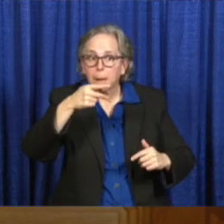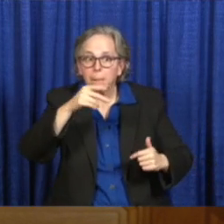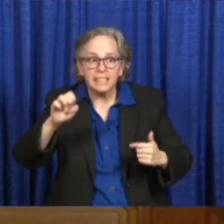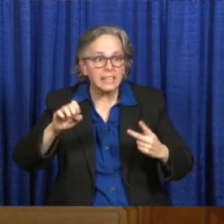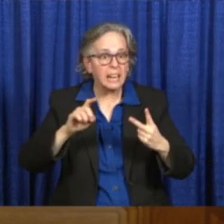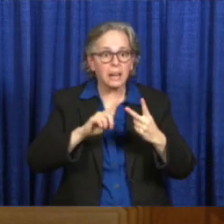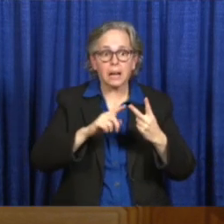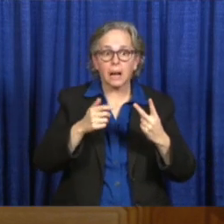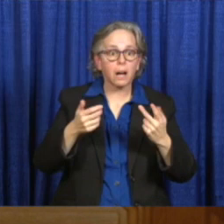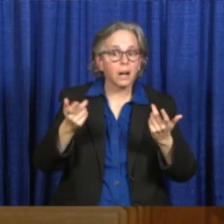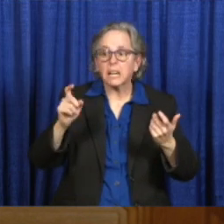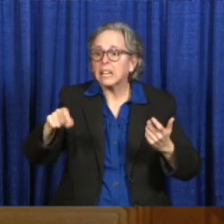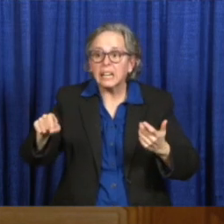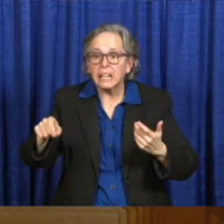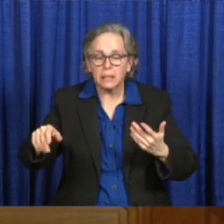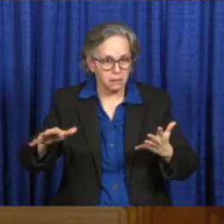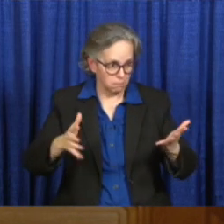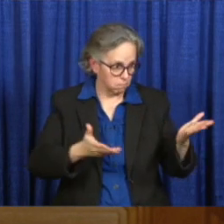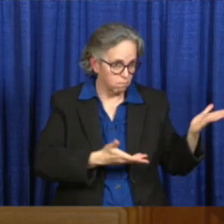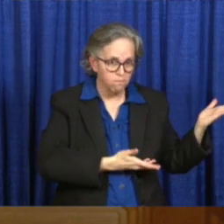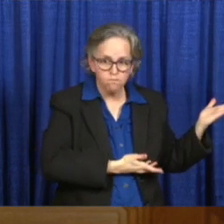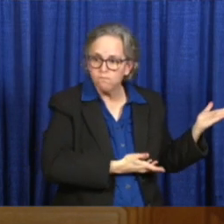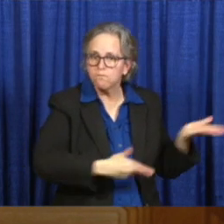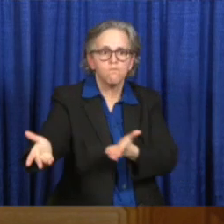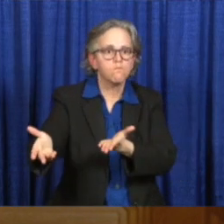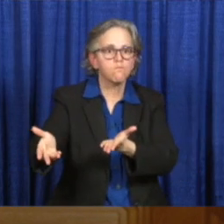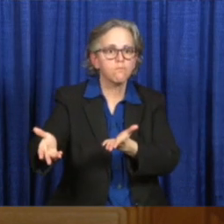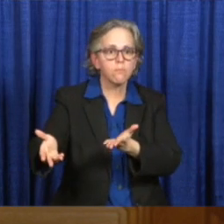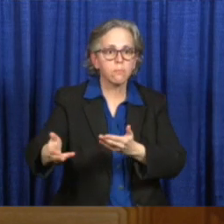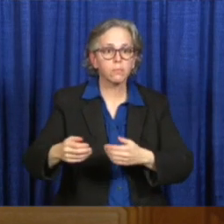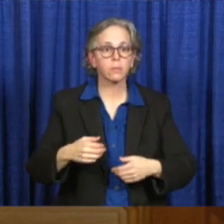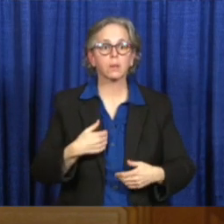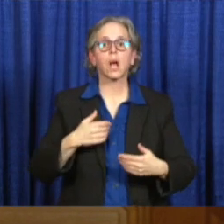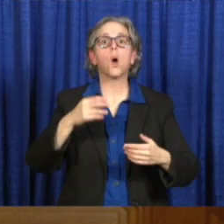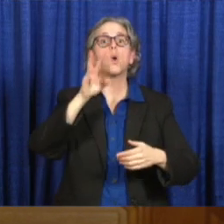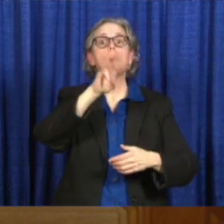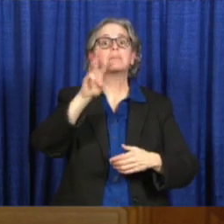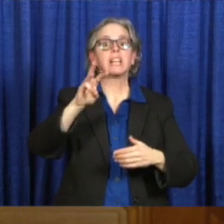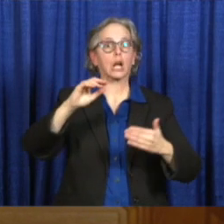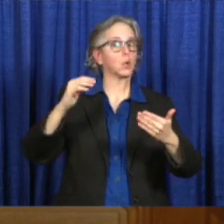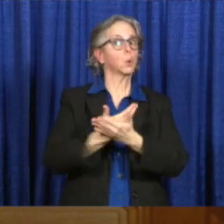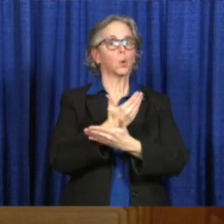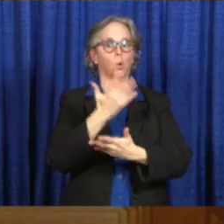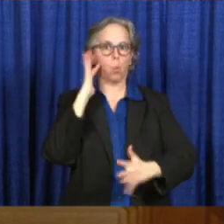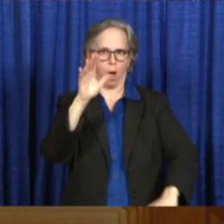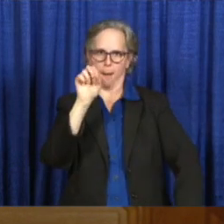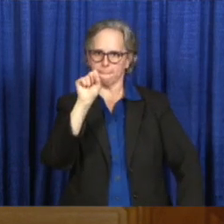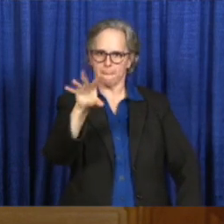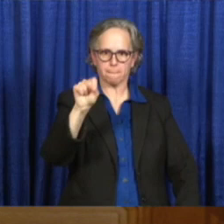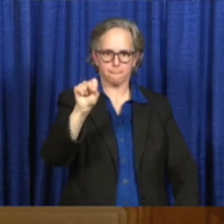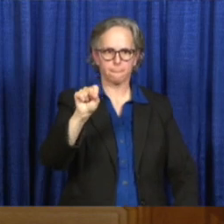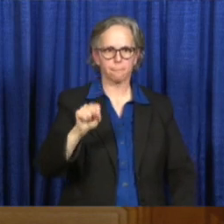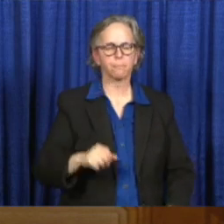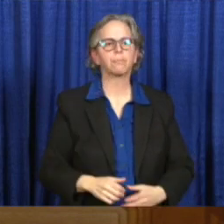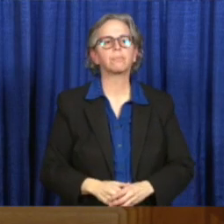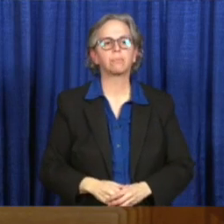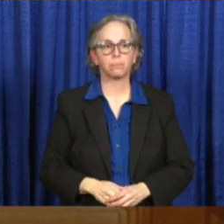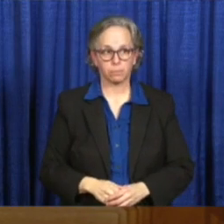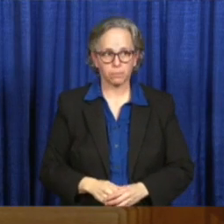we need, we have a new website for you to go to, and that is, coming